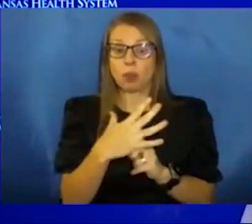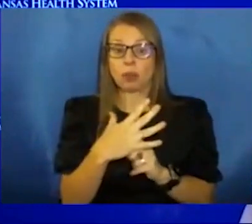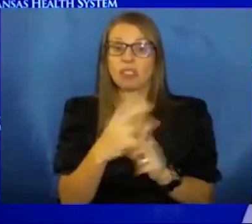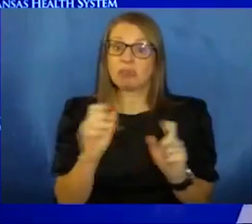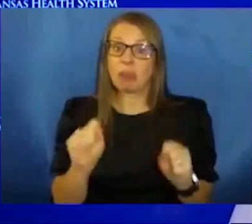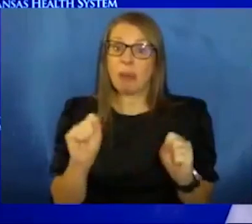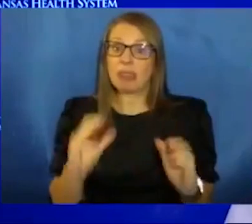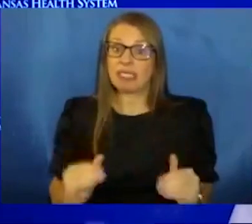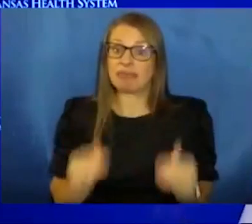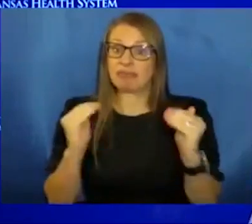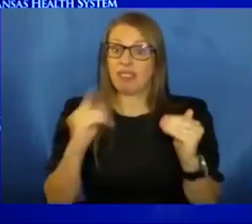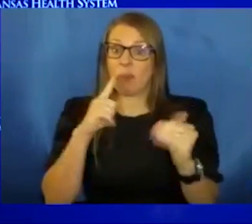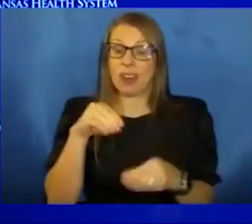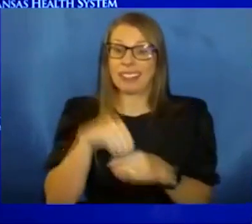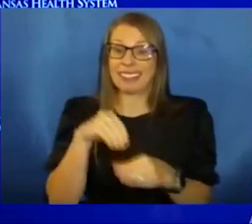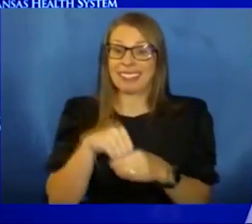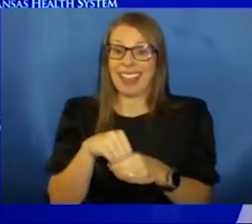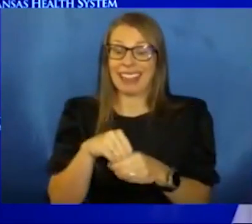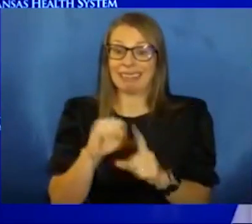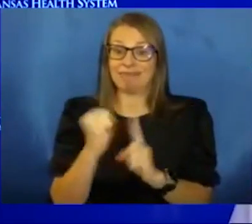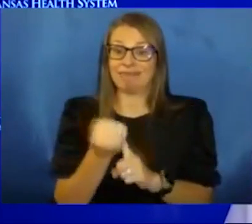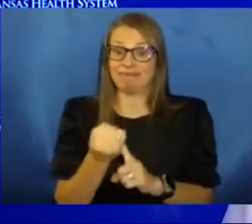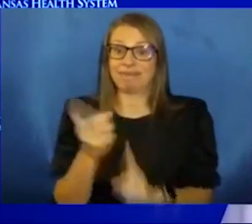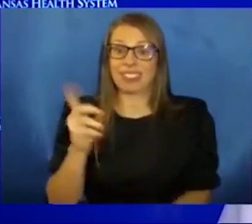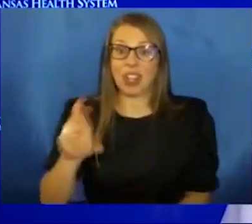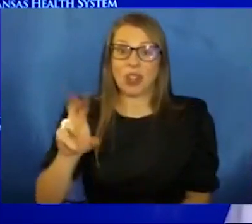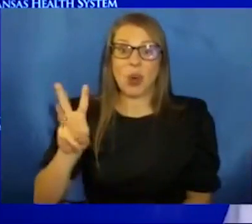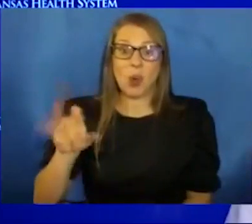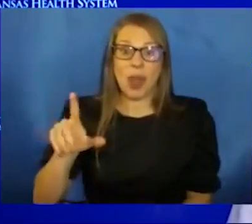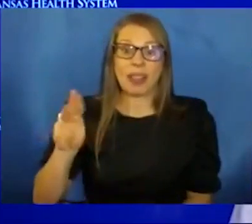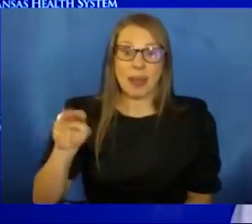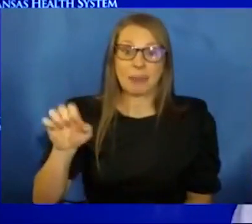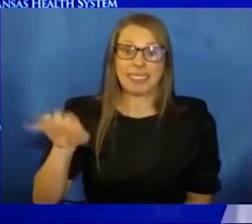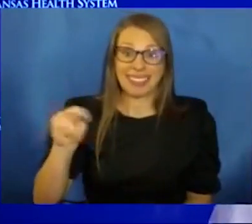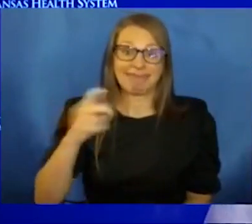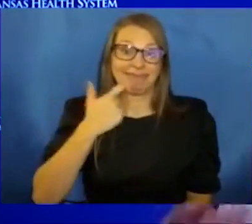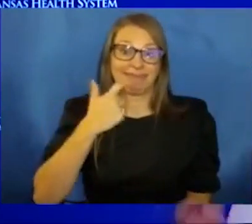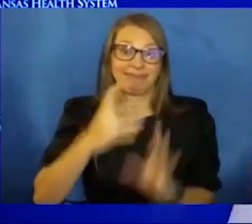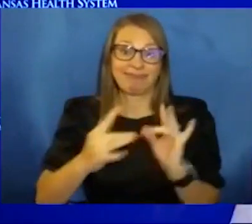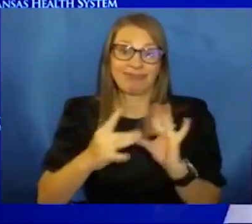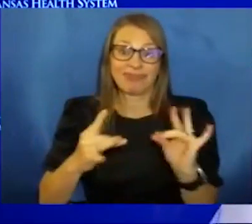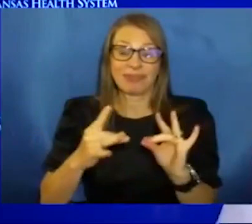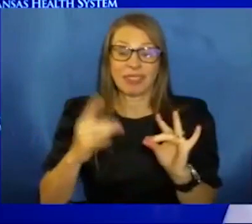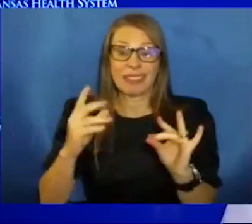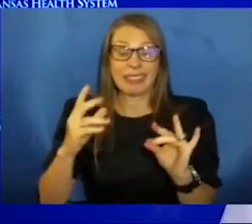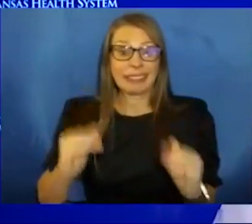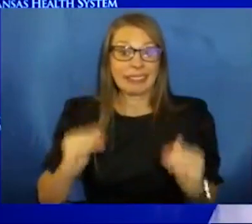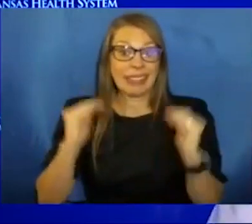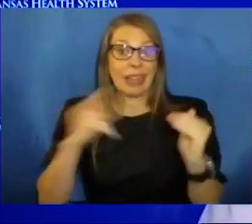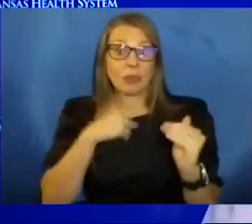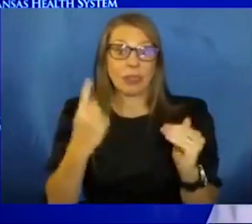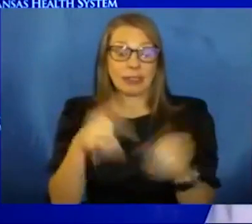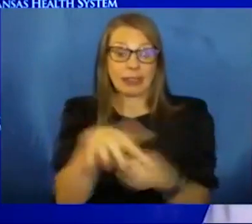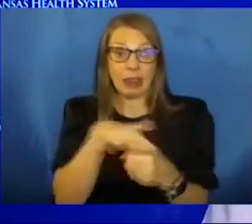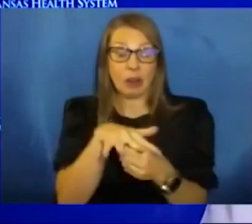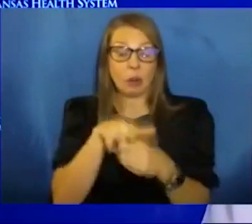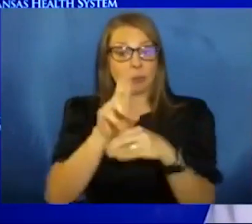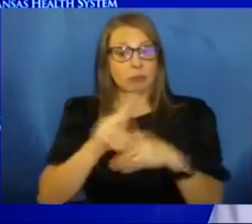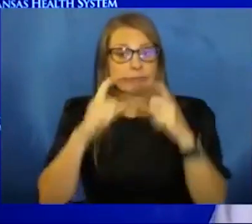for what? Getting exposed to the virus? You know, at this point in time with the community spread, your risk of